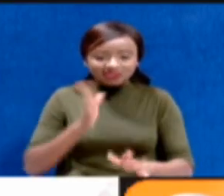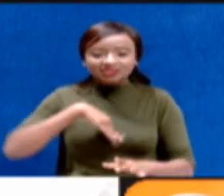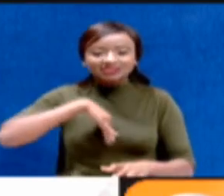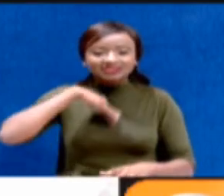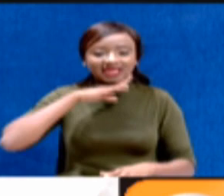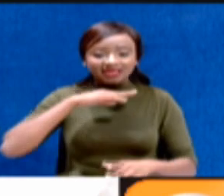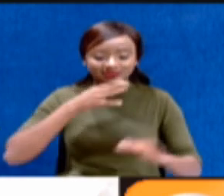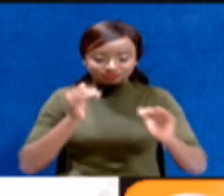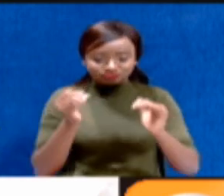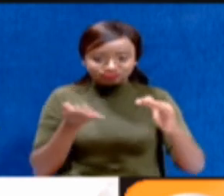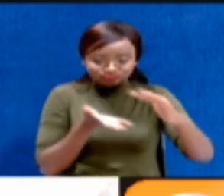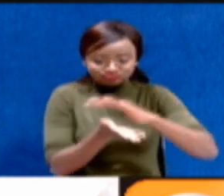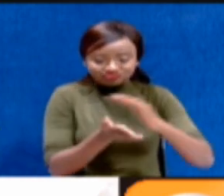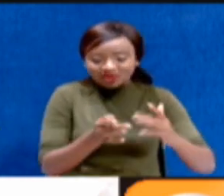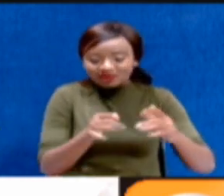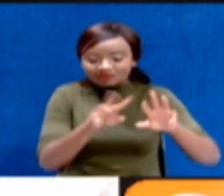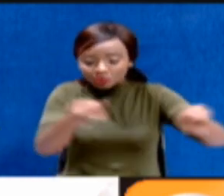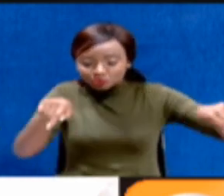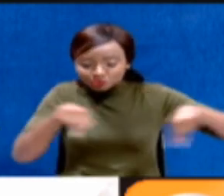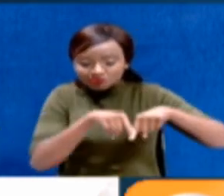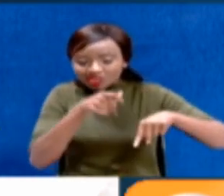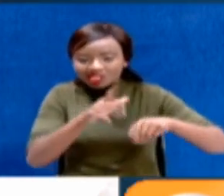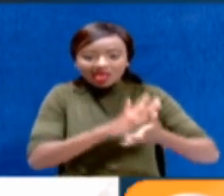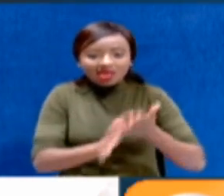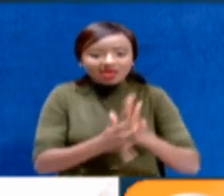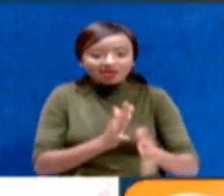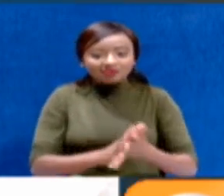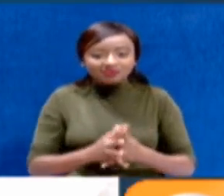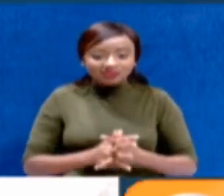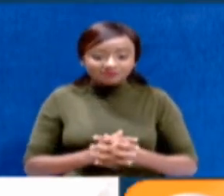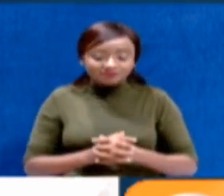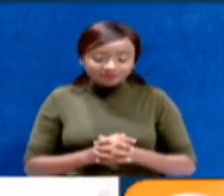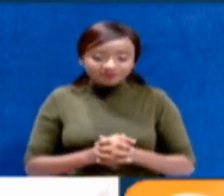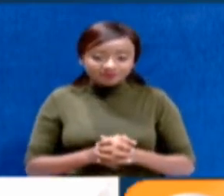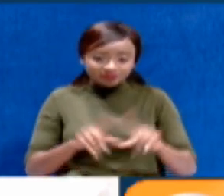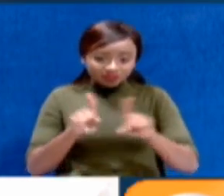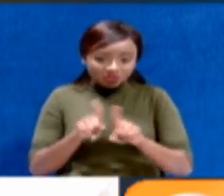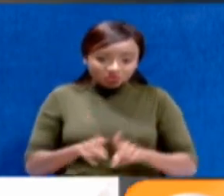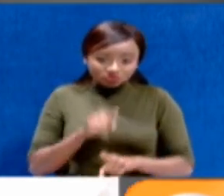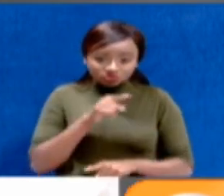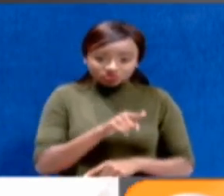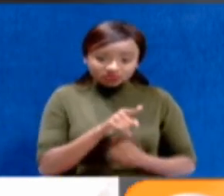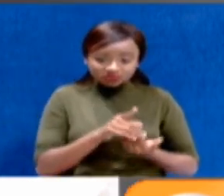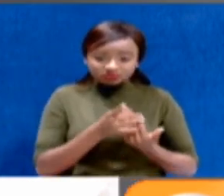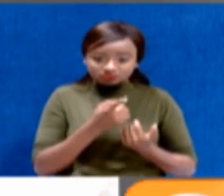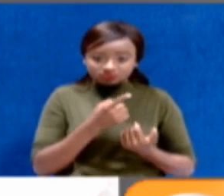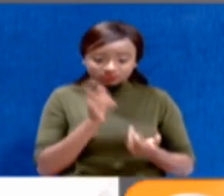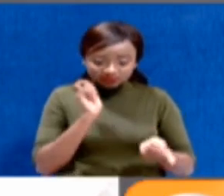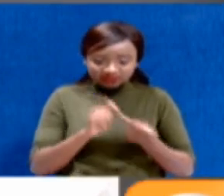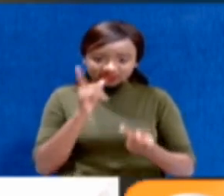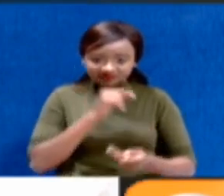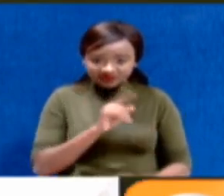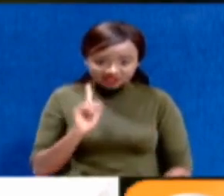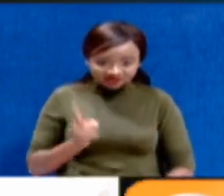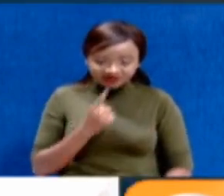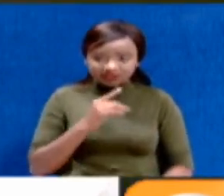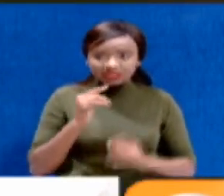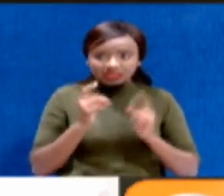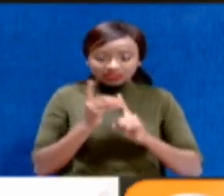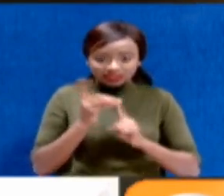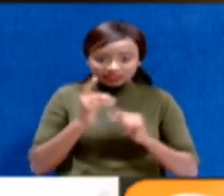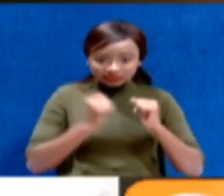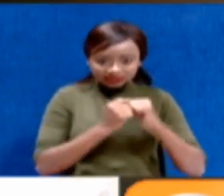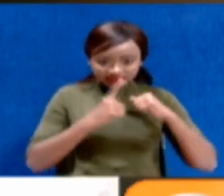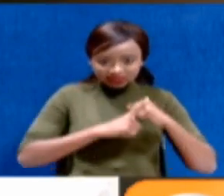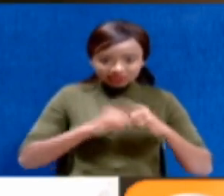Kindu Bay with a family of 9 ended up with him as the only one in the isolation center. He was tested first on 16th April